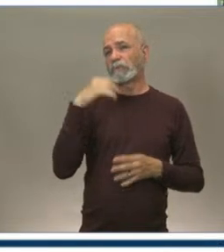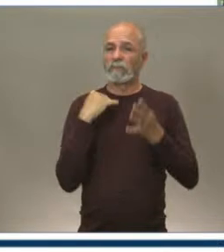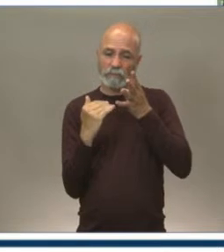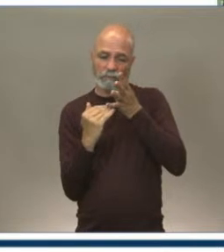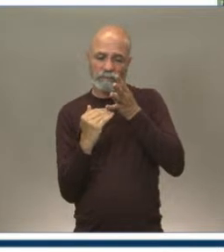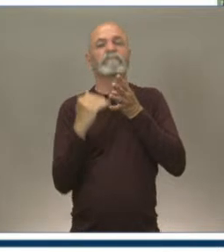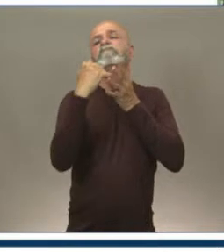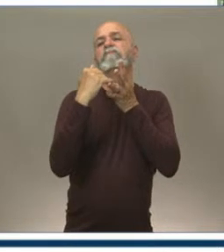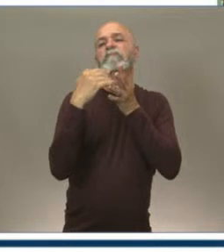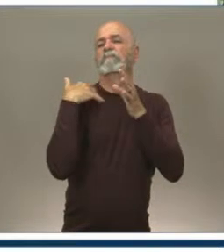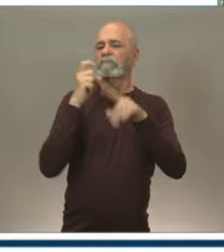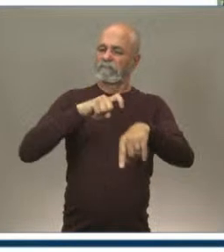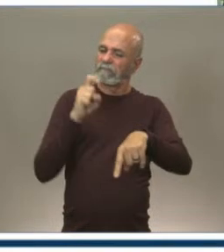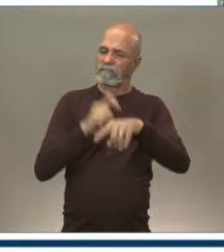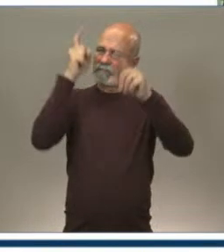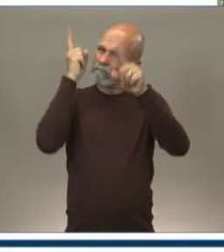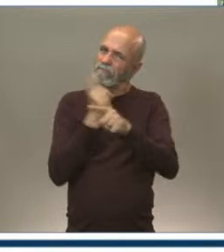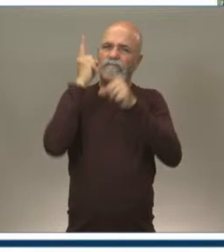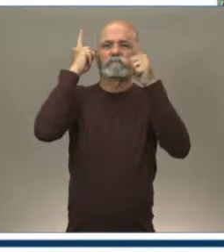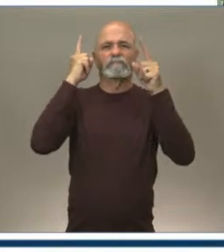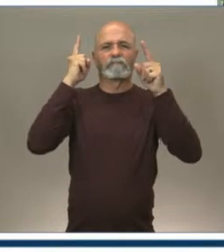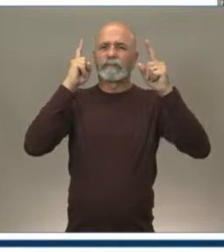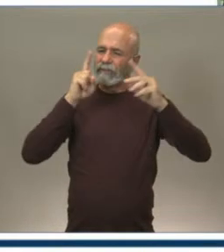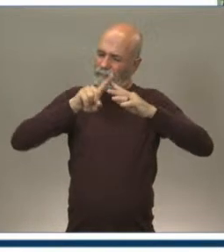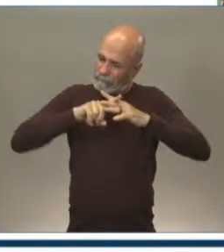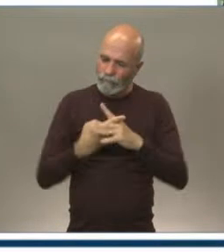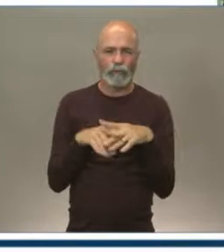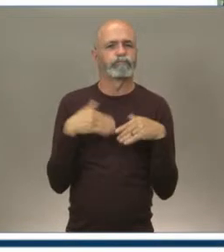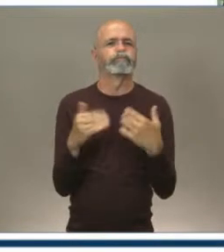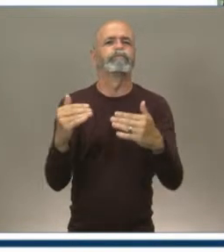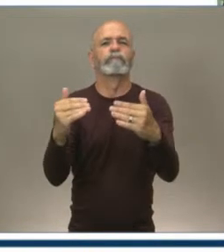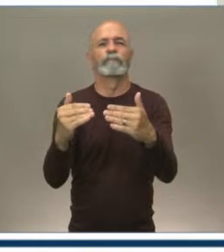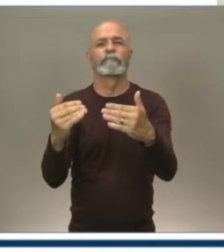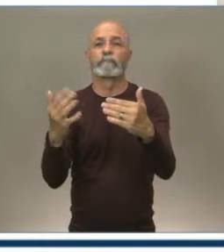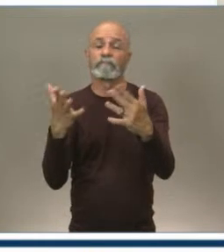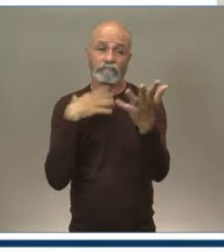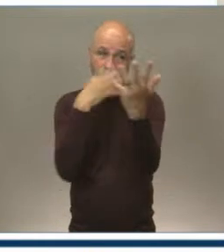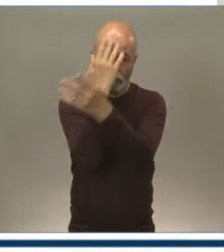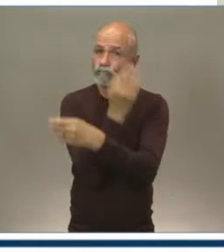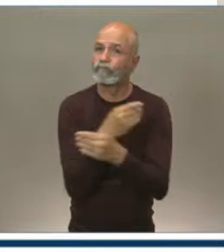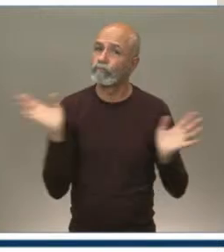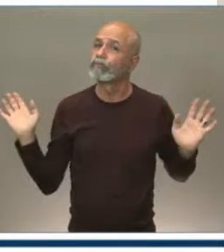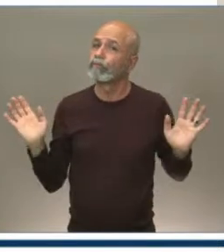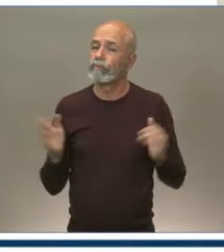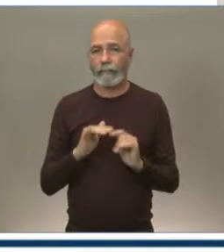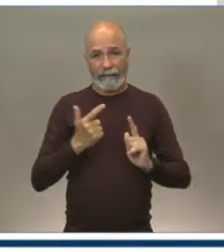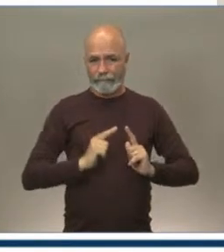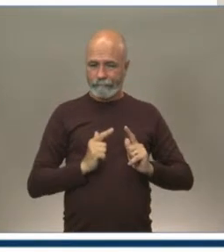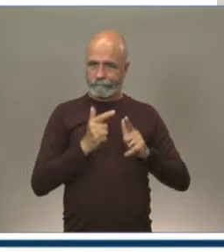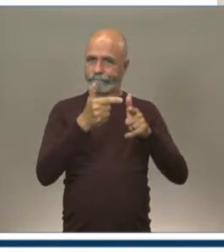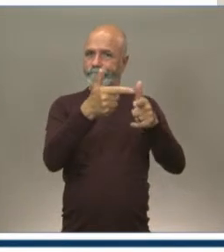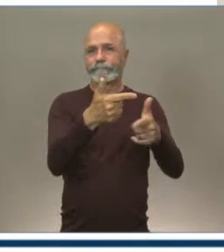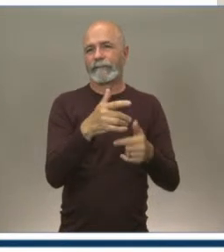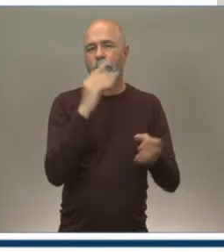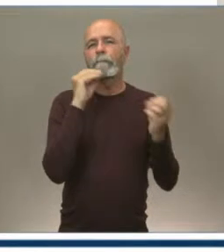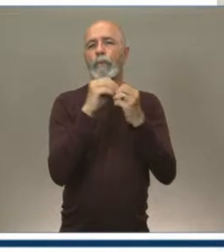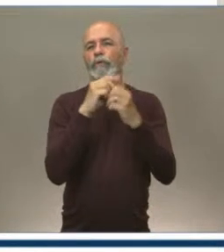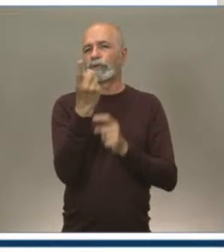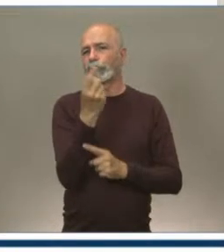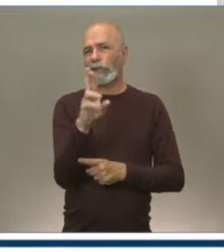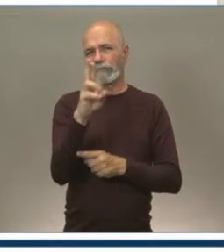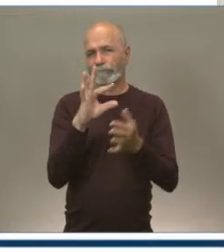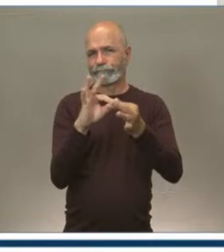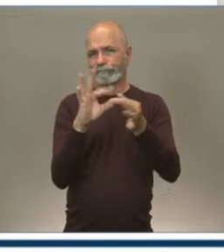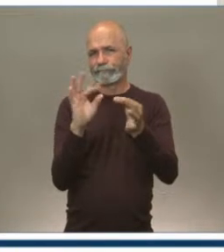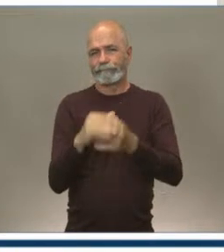remain on track. So that's just a bit of an update from me. And of course, Dr. Strang will have more to say, and then all of us can take